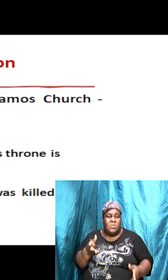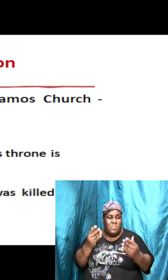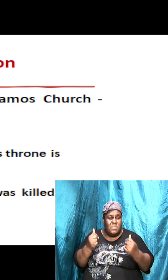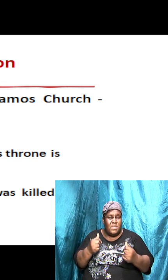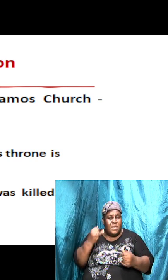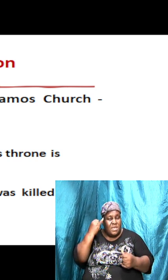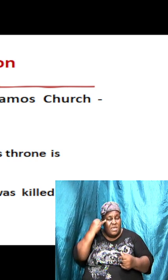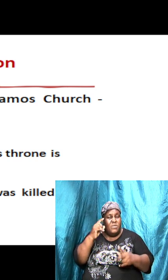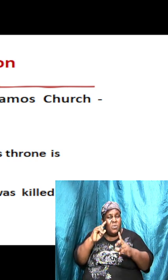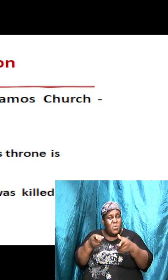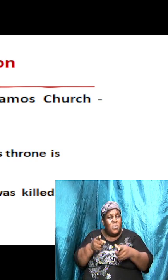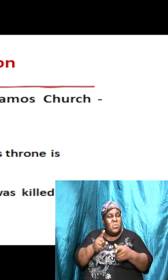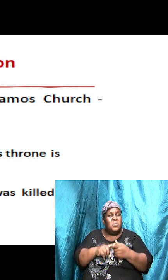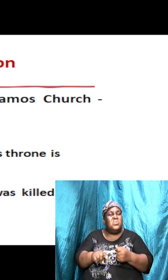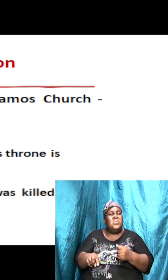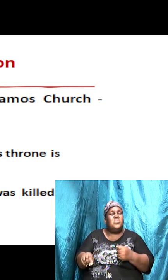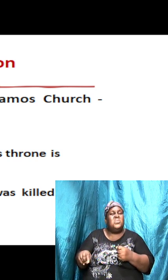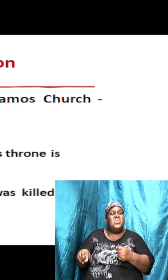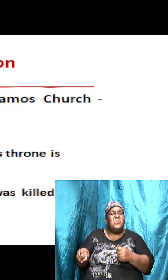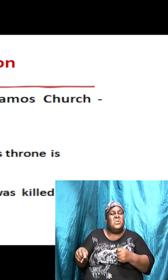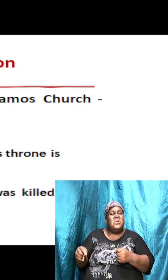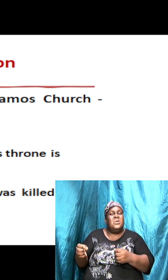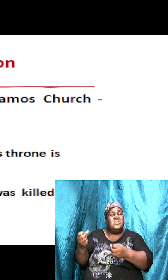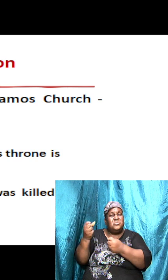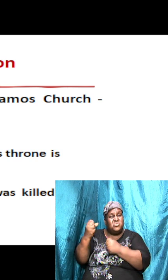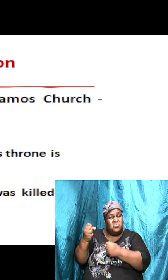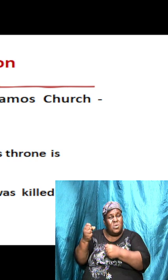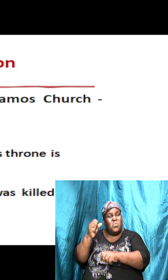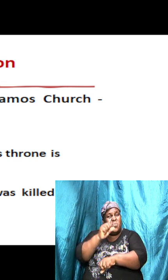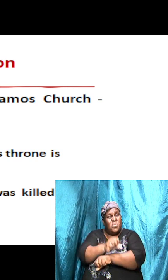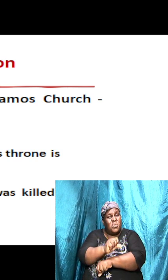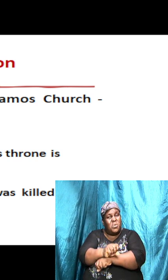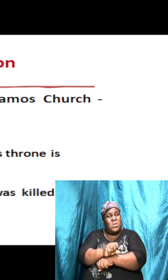certain place, there is a strong working of